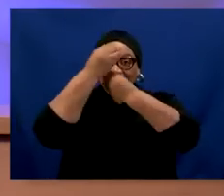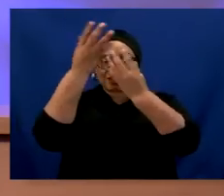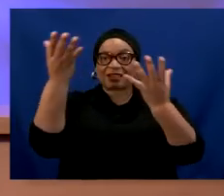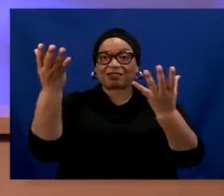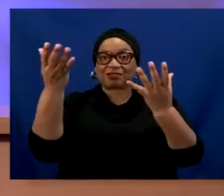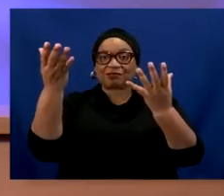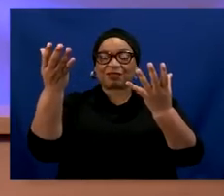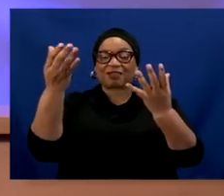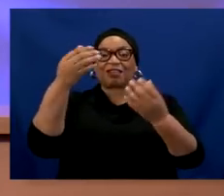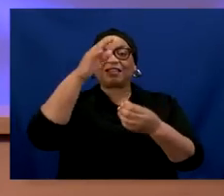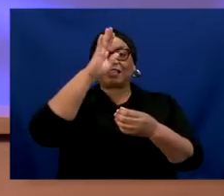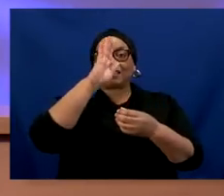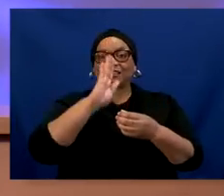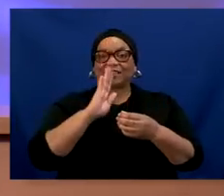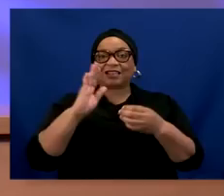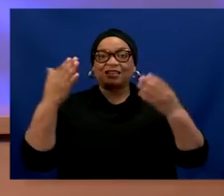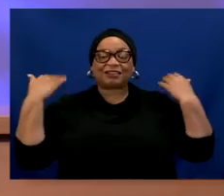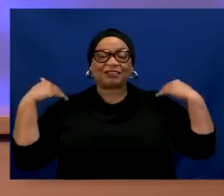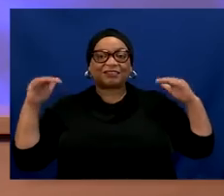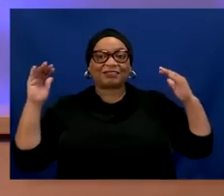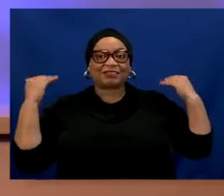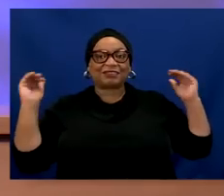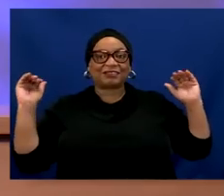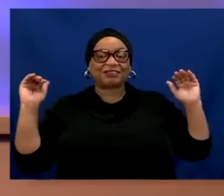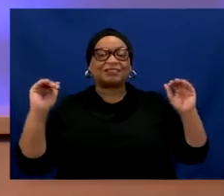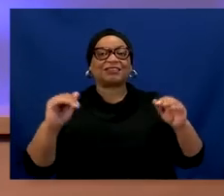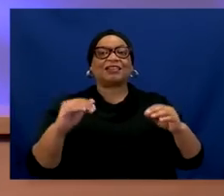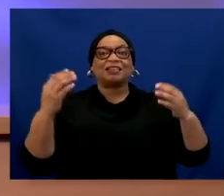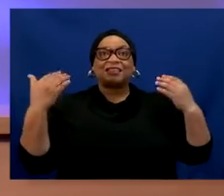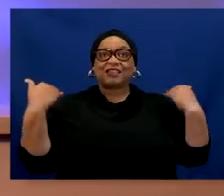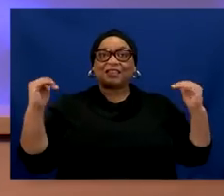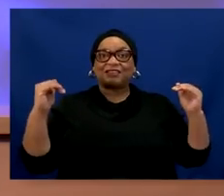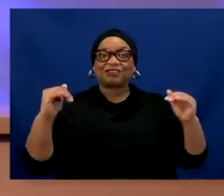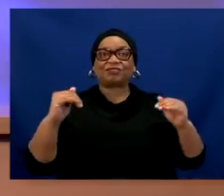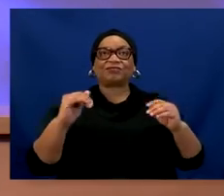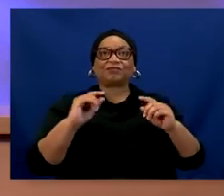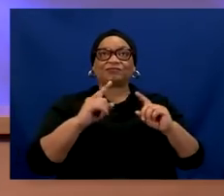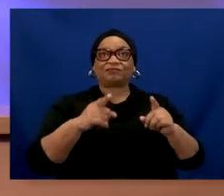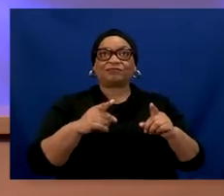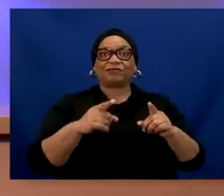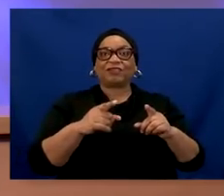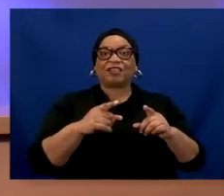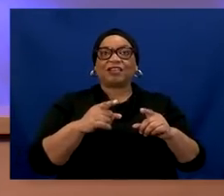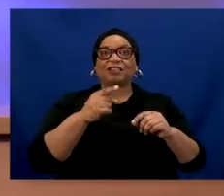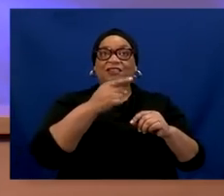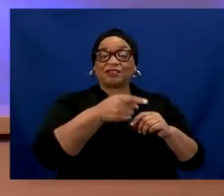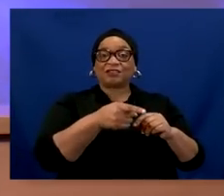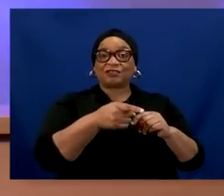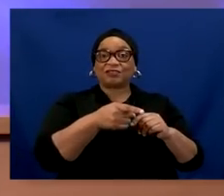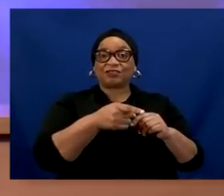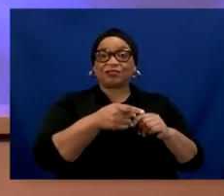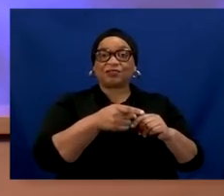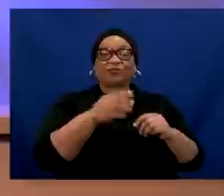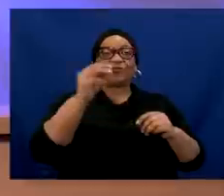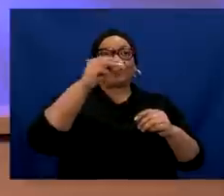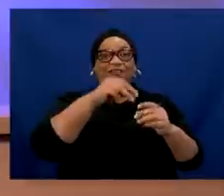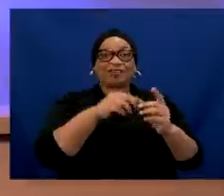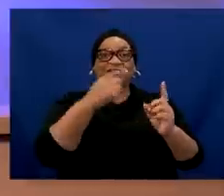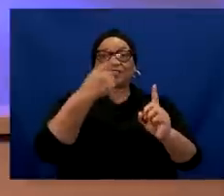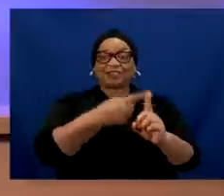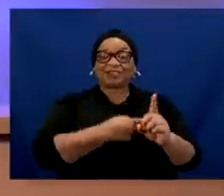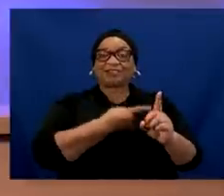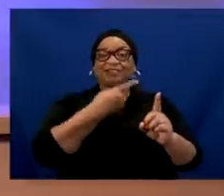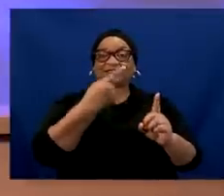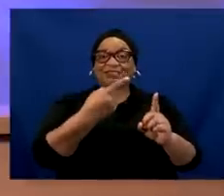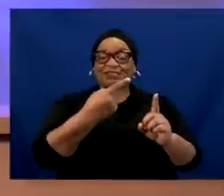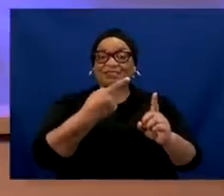sends Gabriel, watch, verse 26, verse 27, verse 28, fast-paced movement. He sends Gabriel in the sixth month to